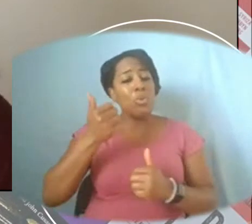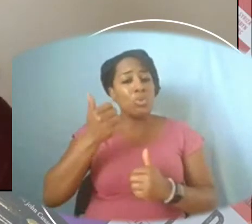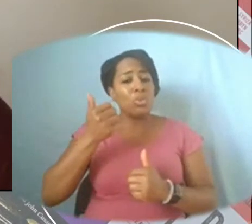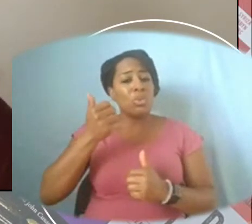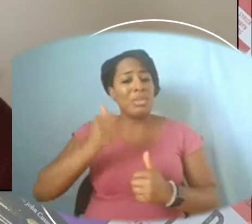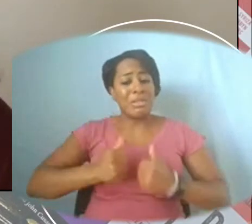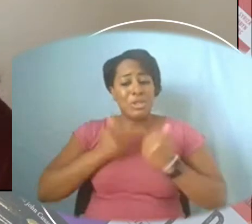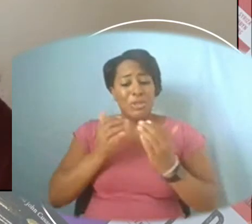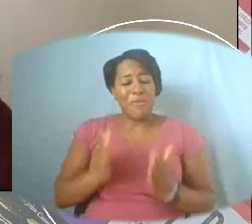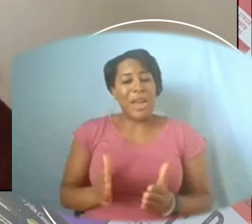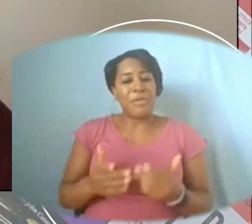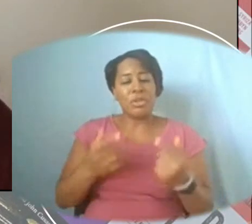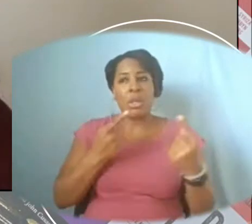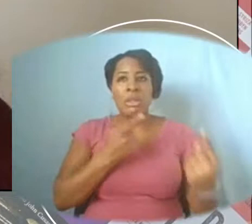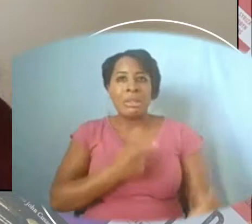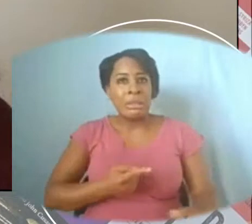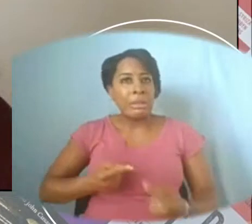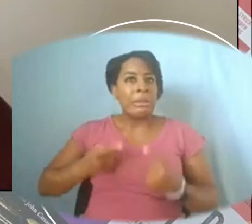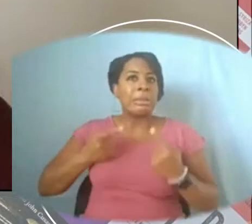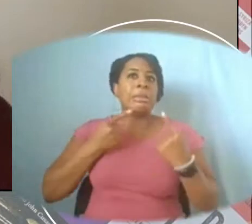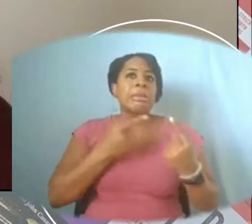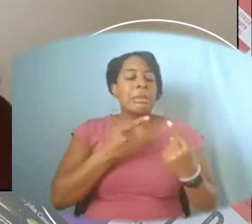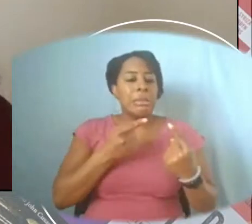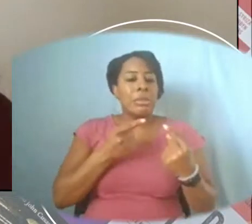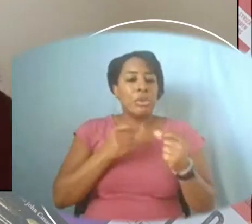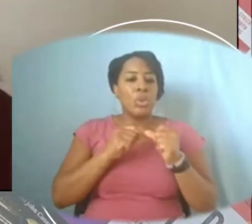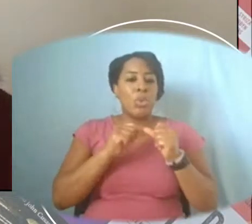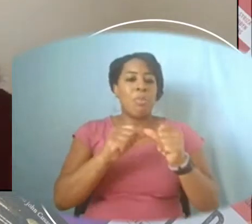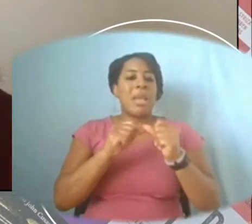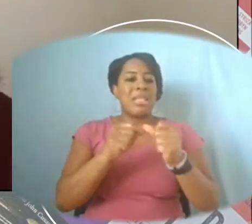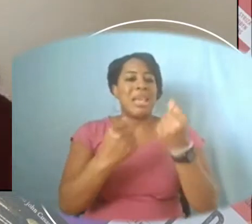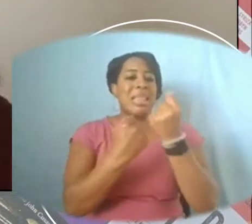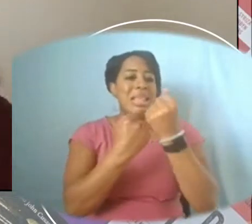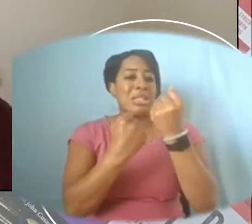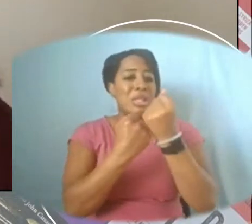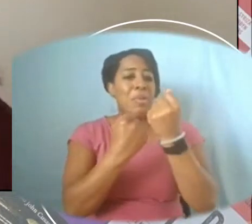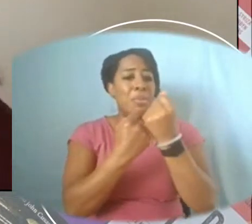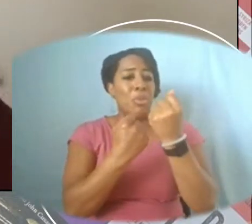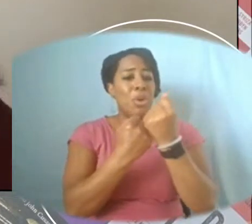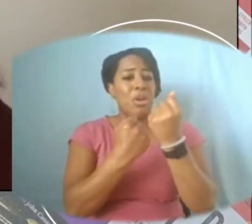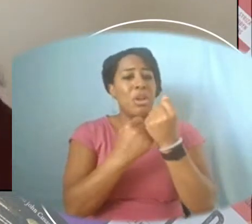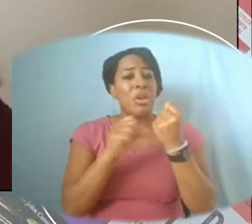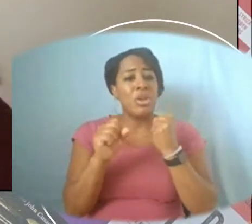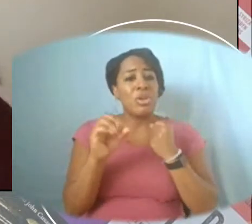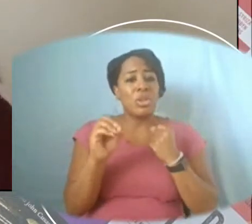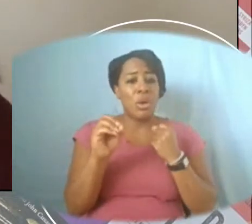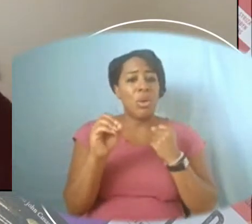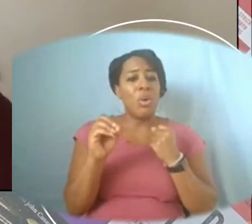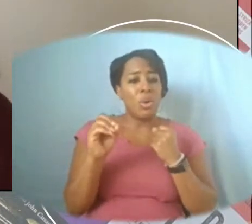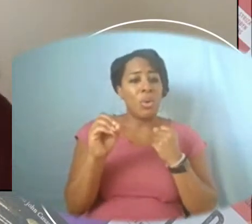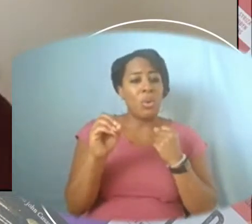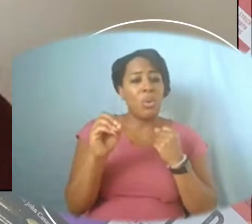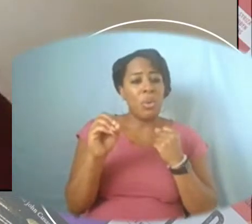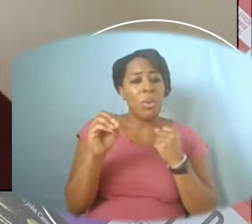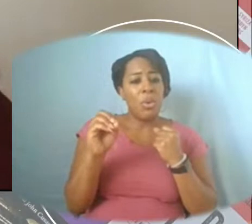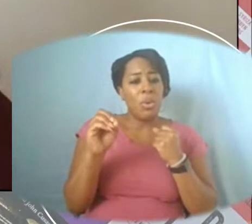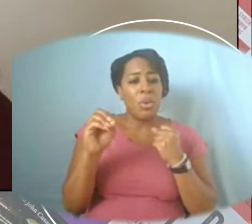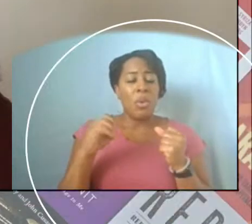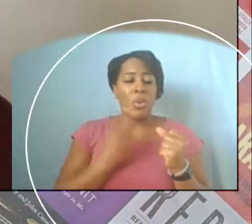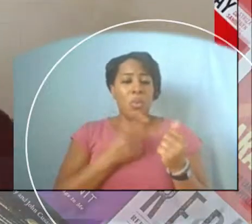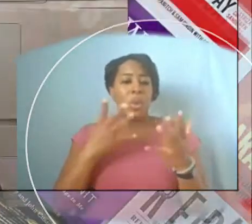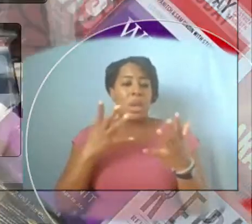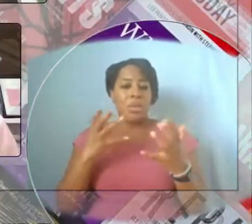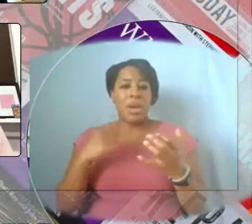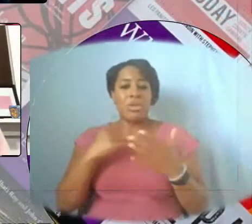just struggling to be able to maintain that support. And so as Survived and Punished, we're blessed to be able to do that.